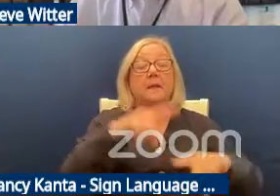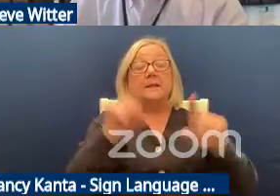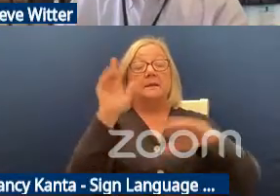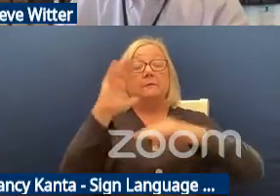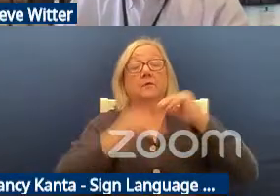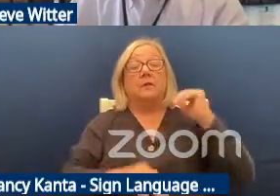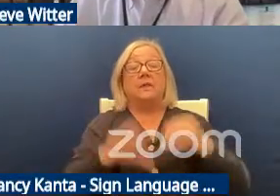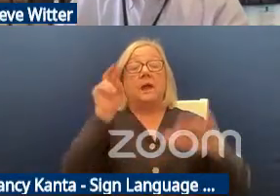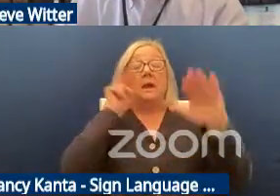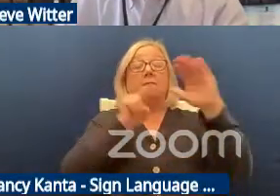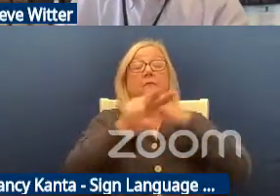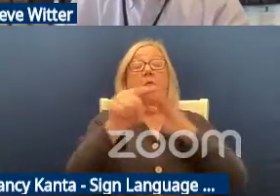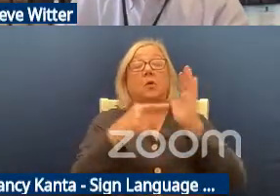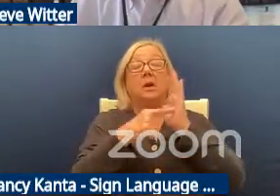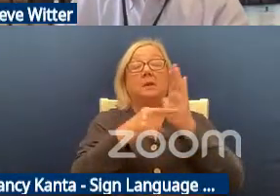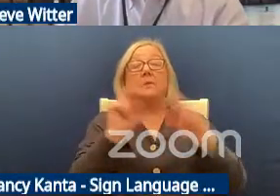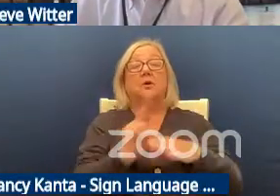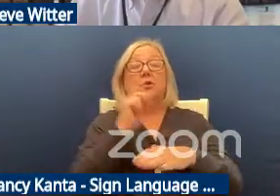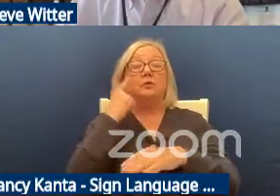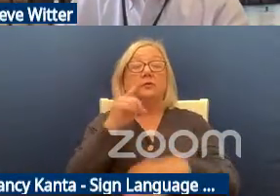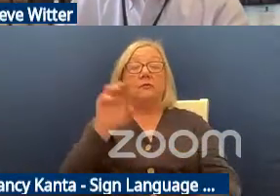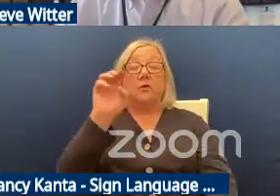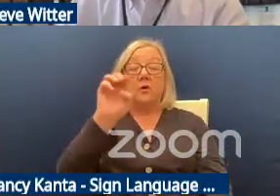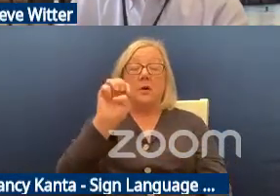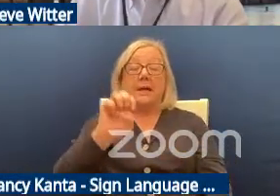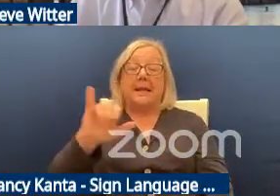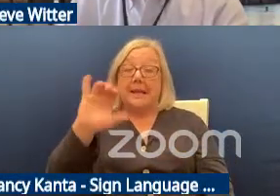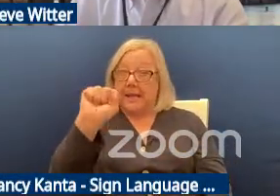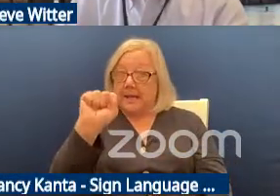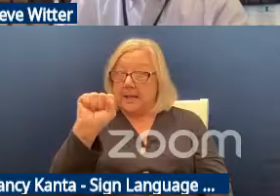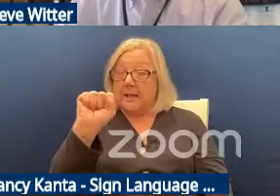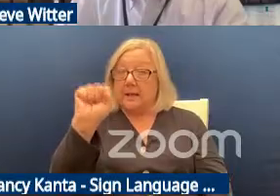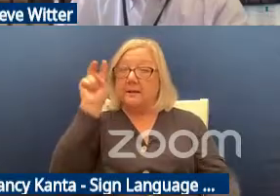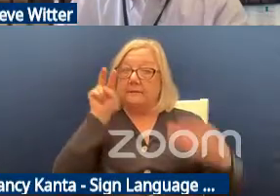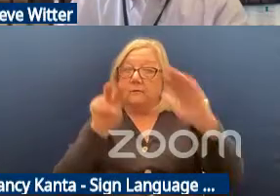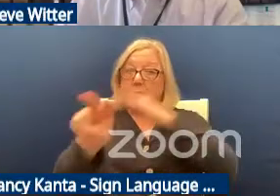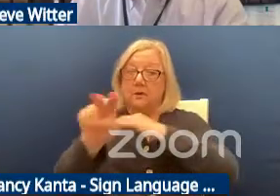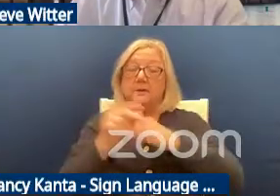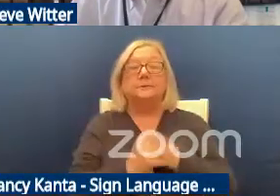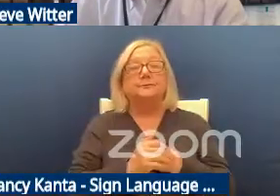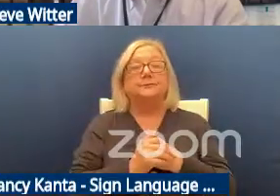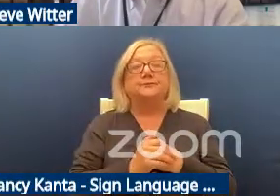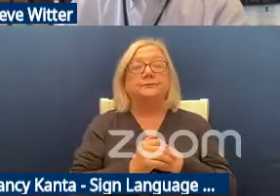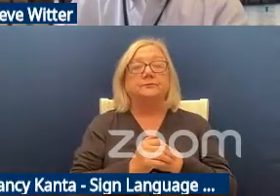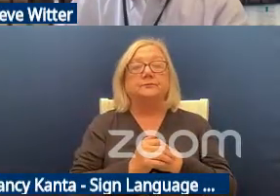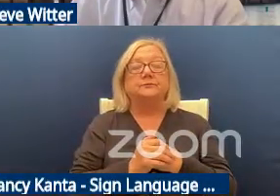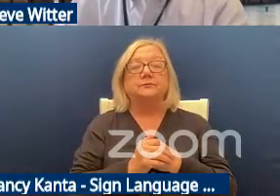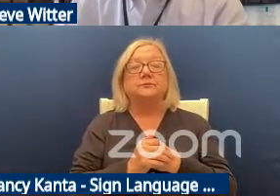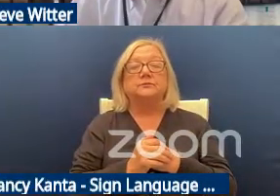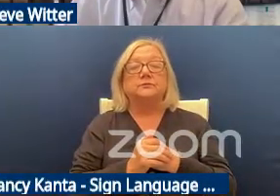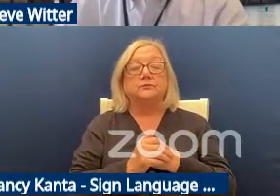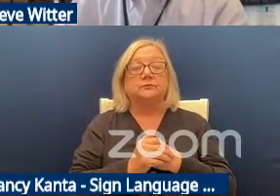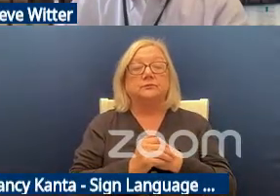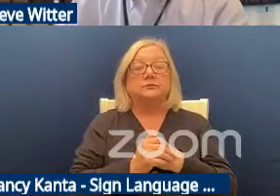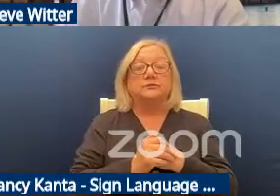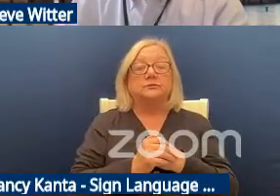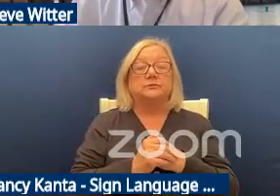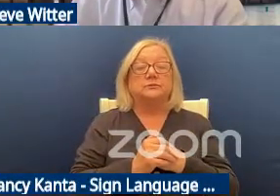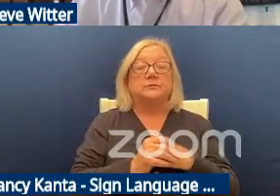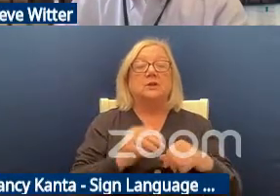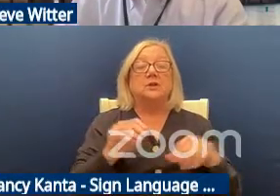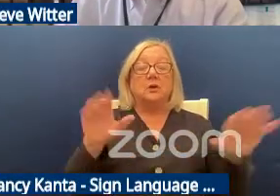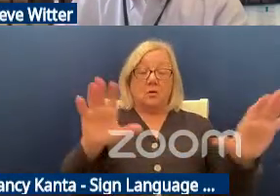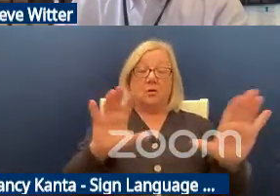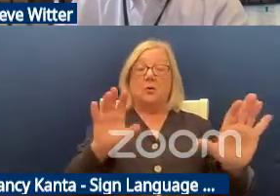the basis of the EIS forecasts. They're separate, they're distinctly separate, and by assumption,